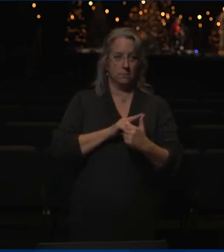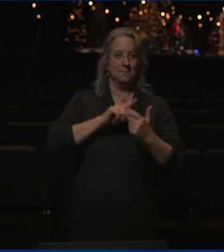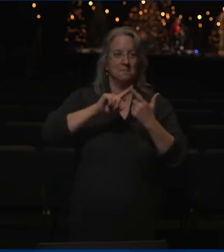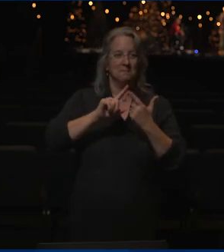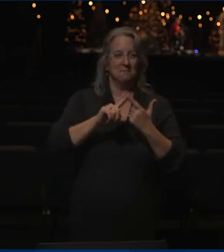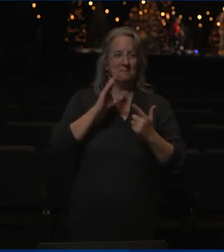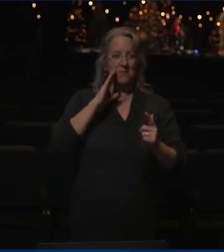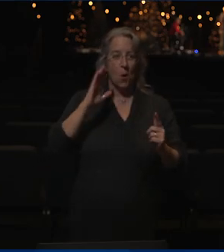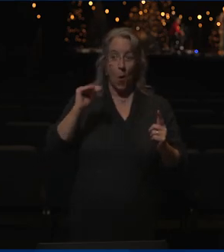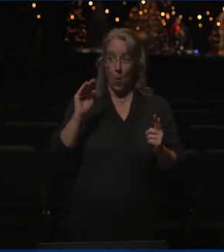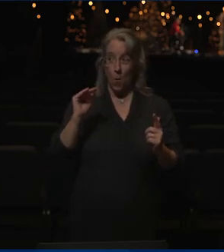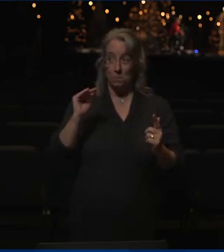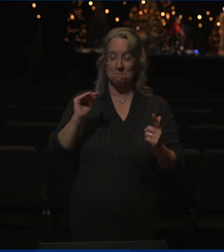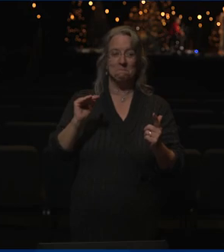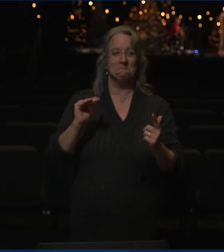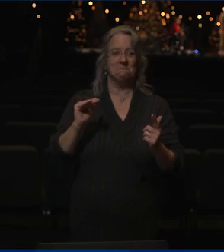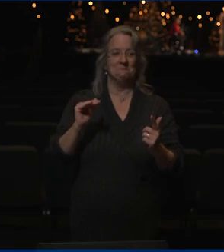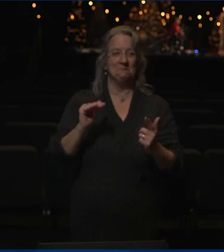hope,